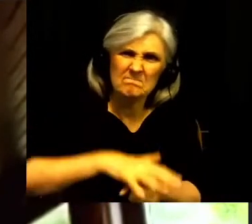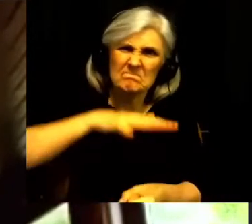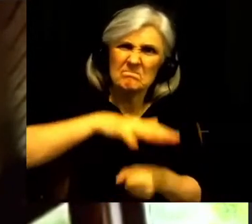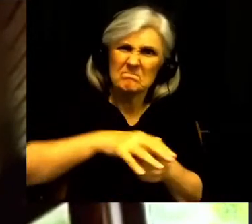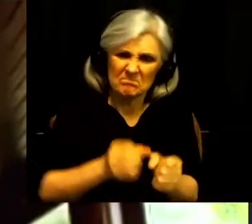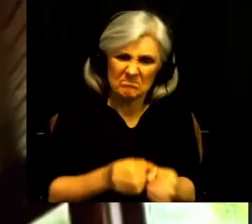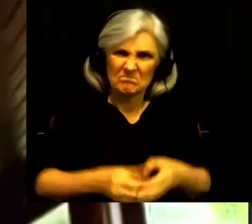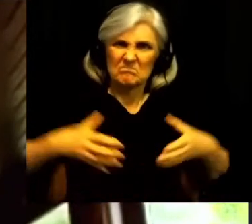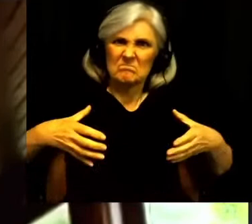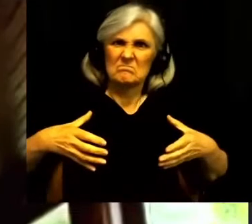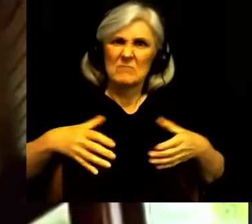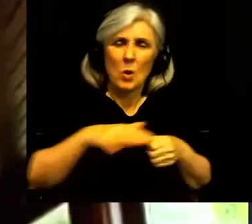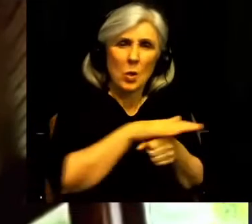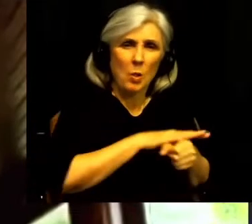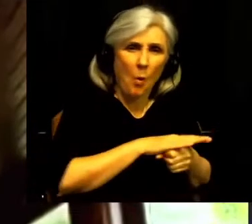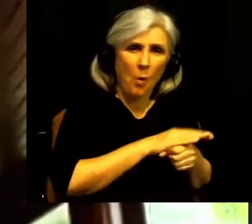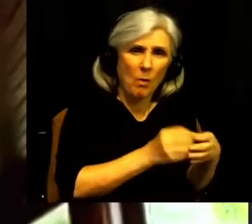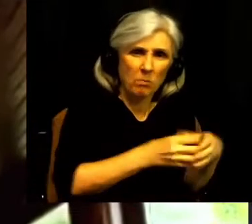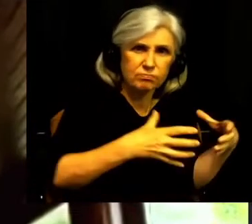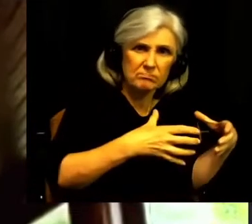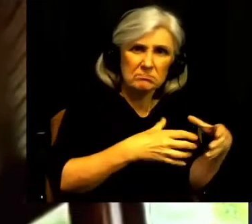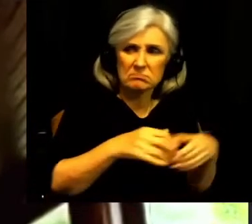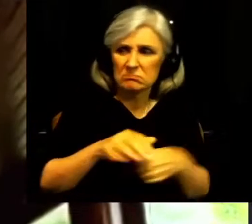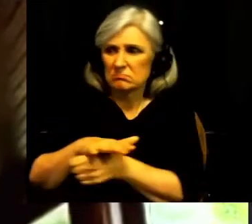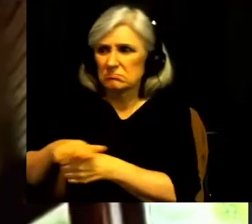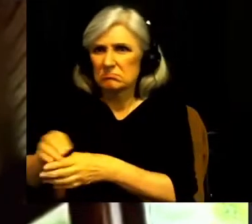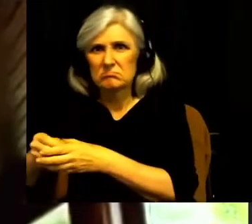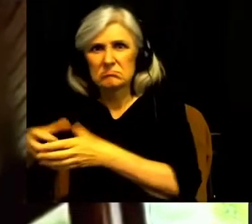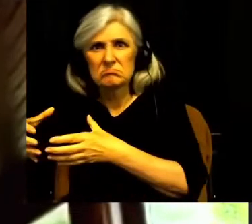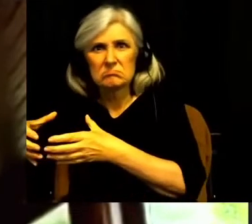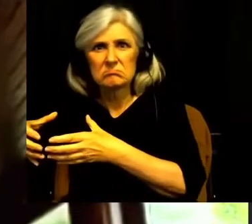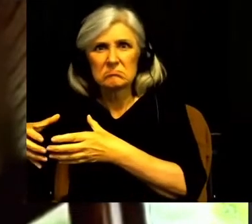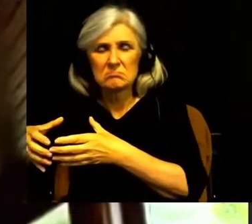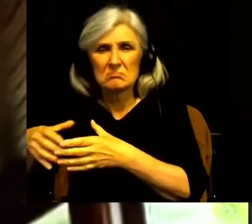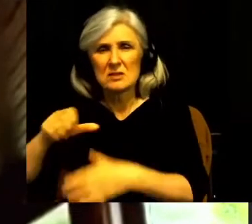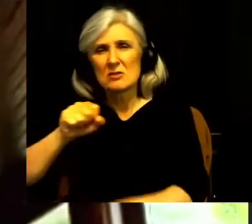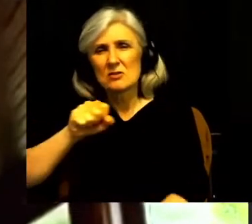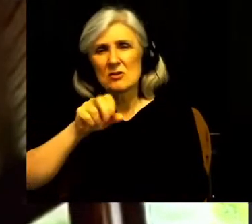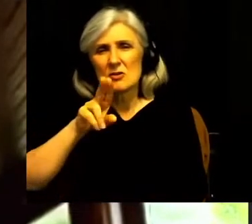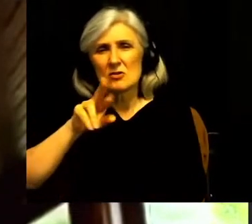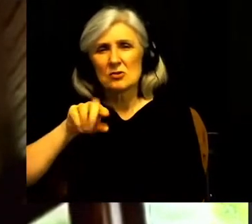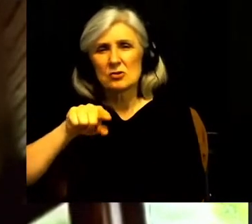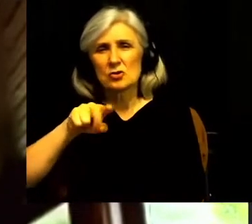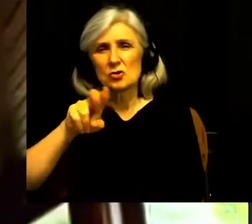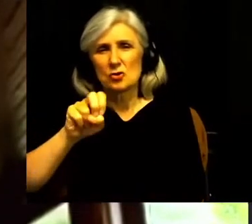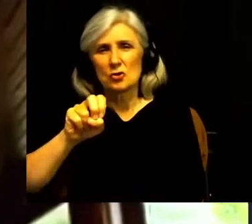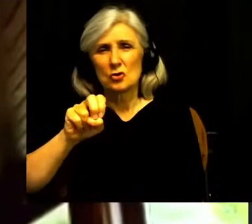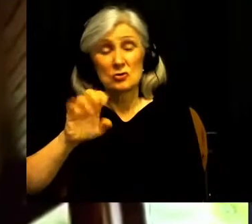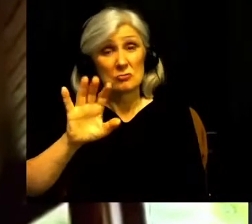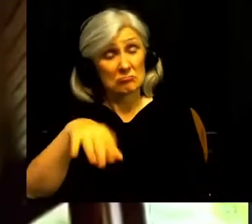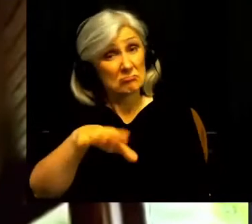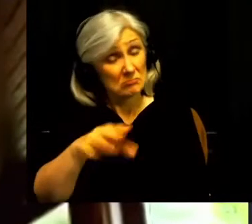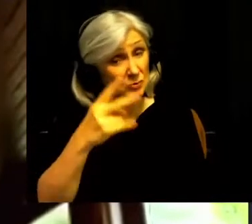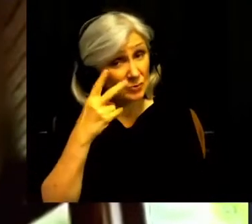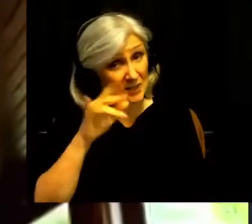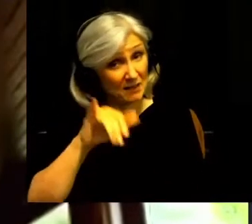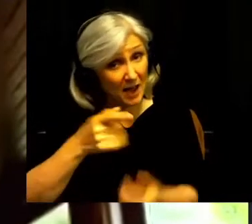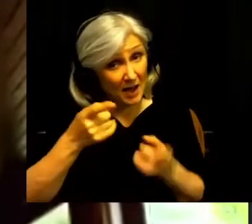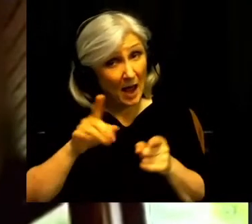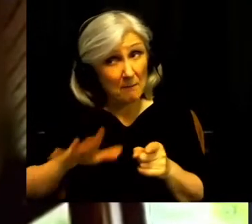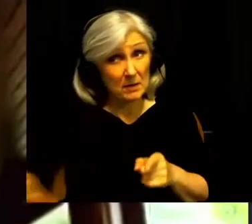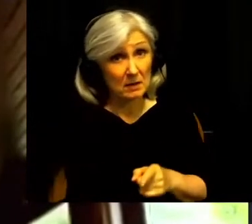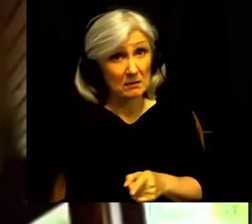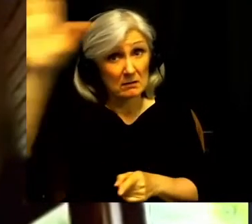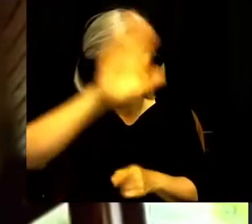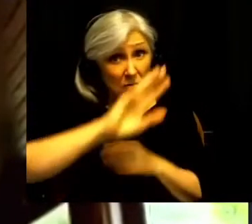or regional surges. And that's the story that's being told globally. The epidemic, the pandemic is